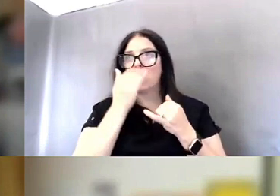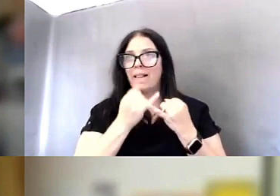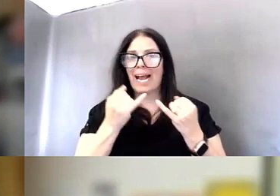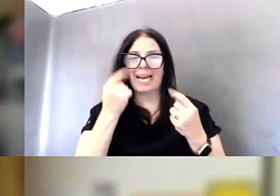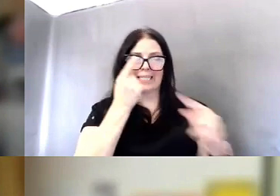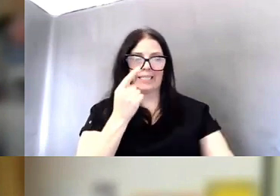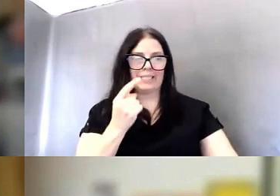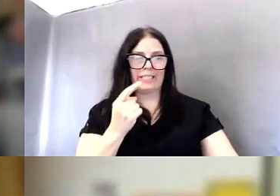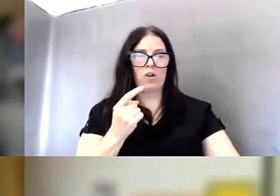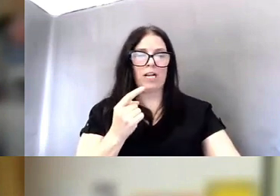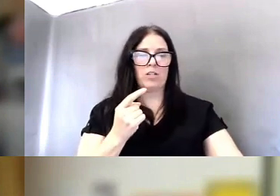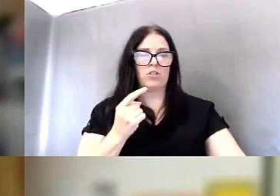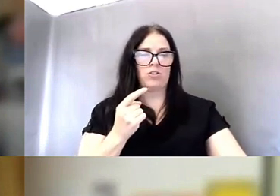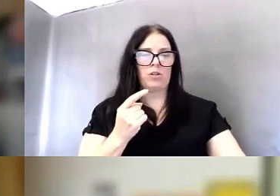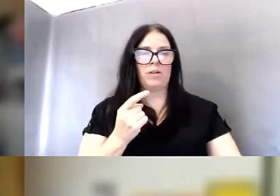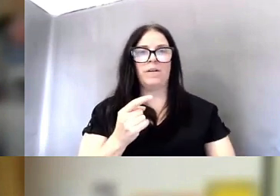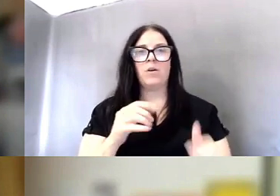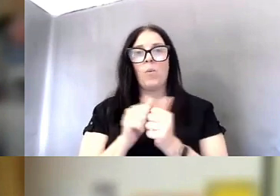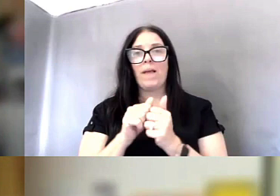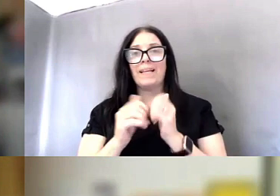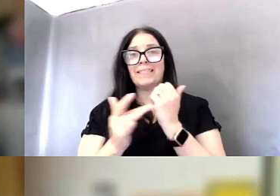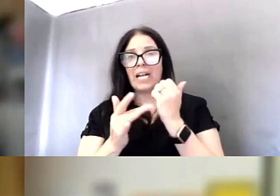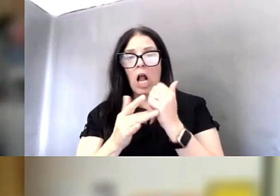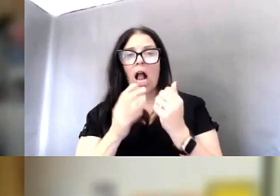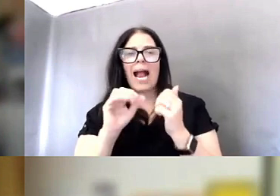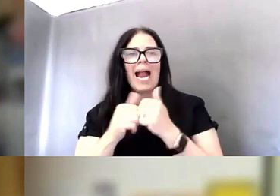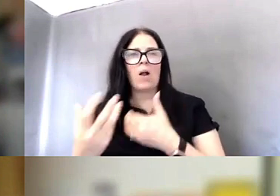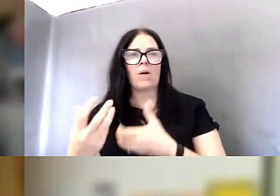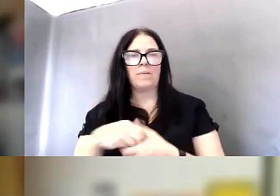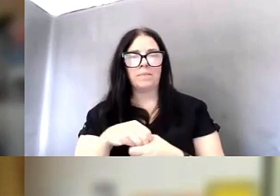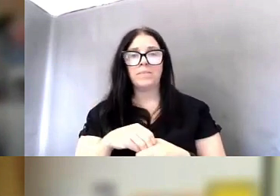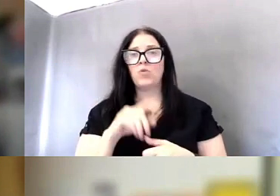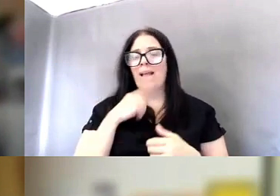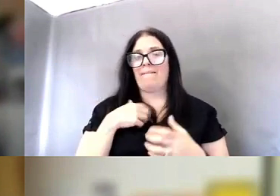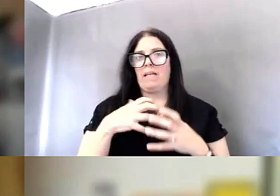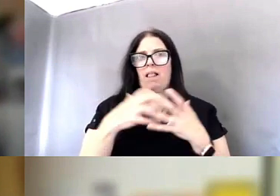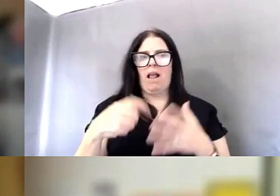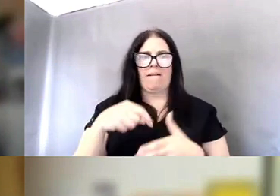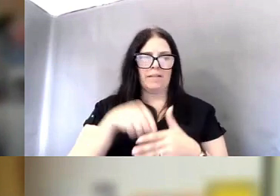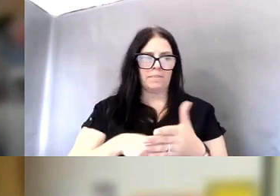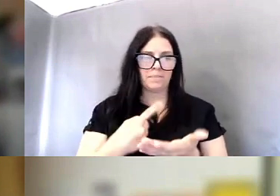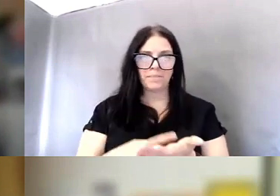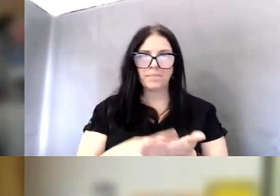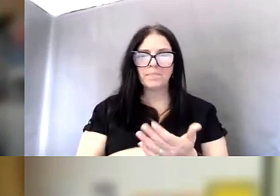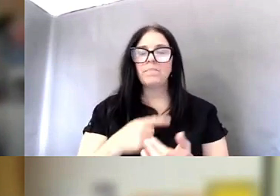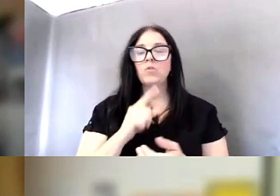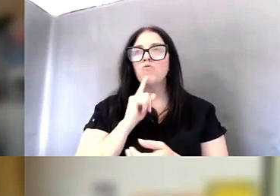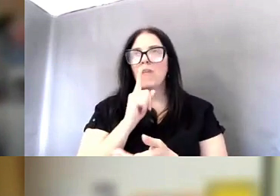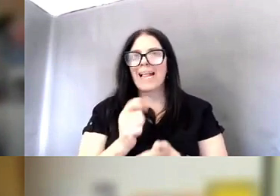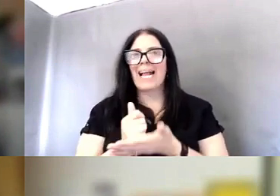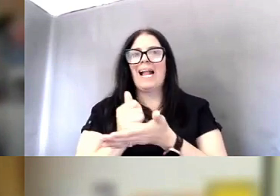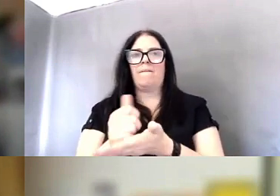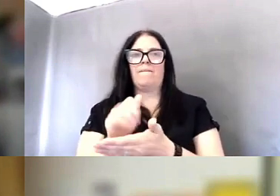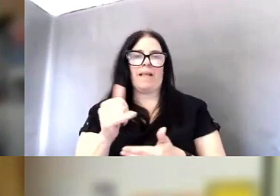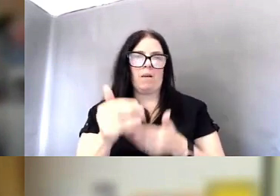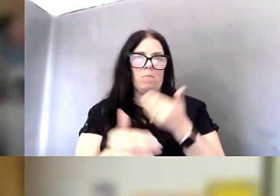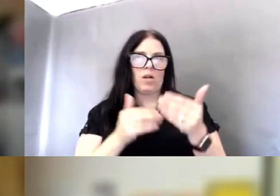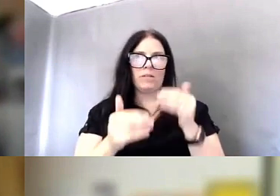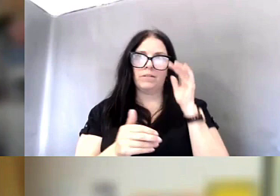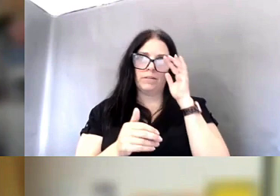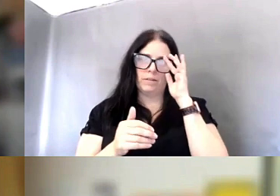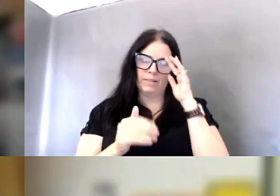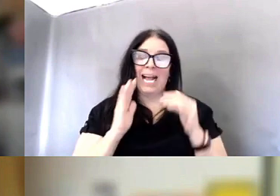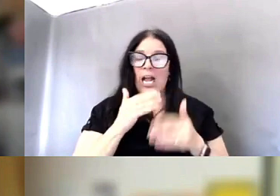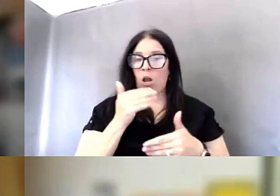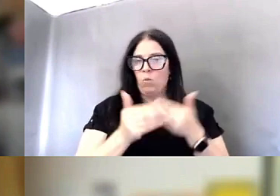around technology integration. So there have been robust discussions and a very, very helpful process. Our process